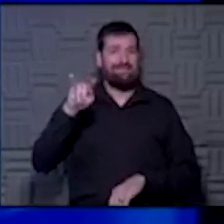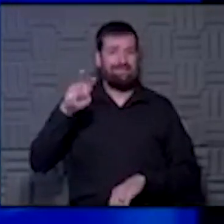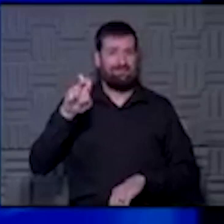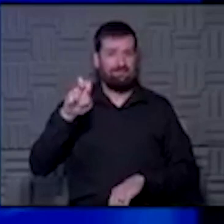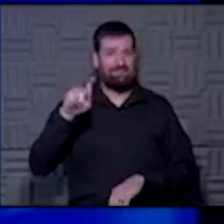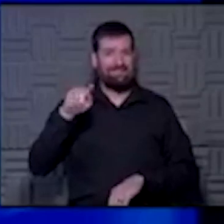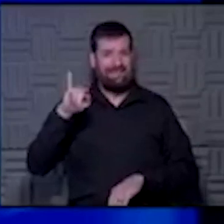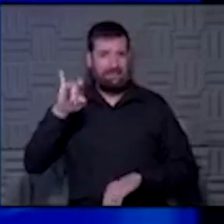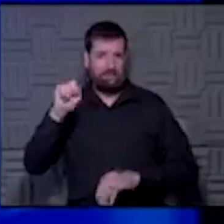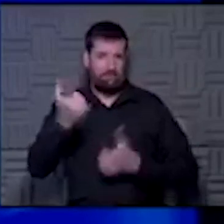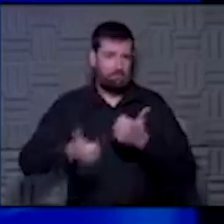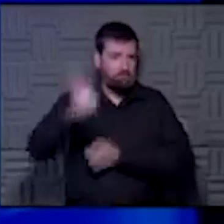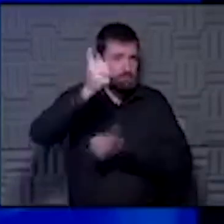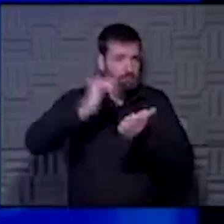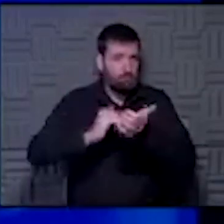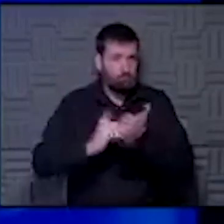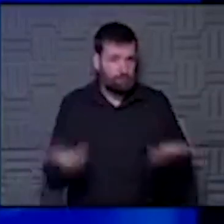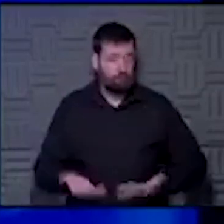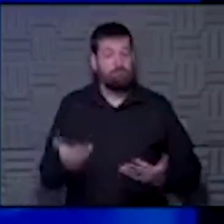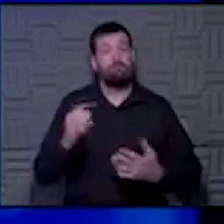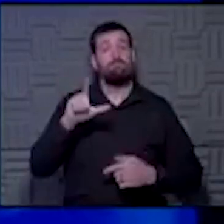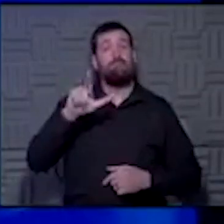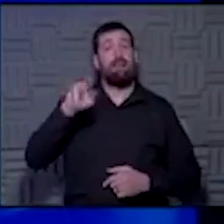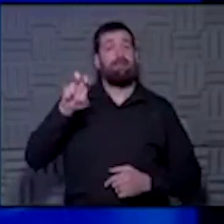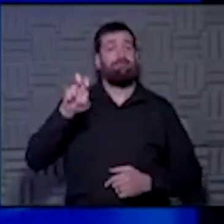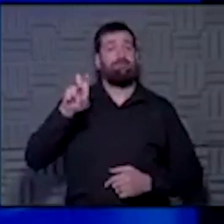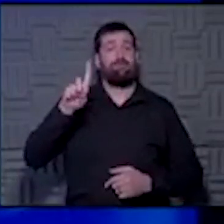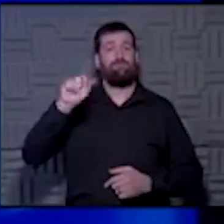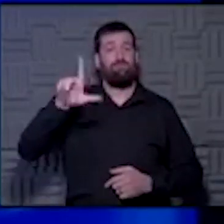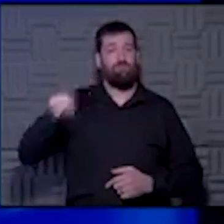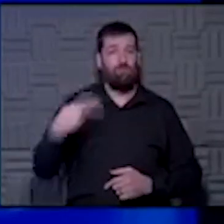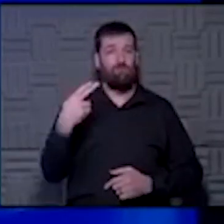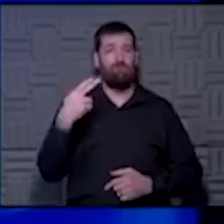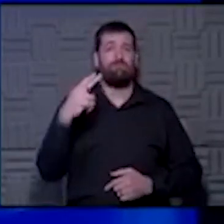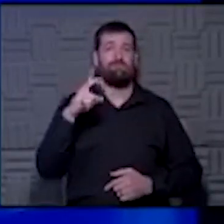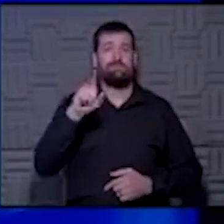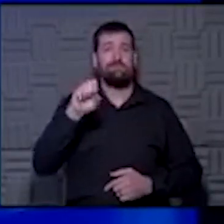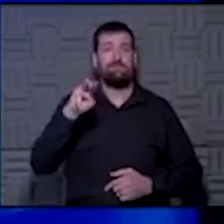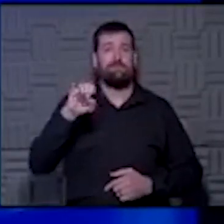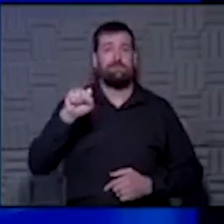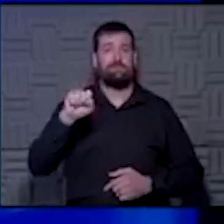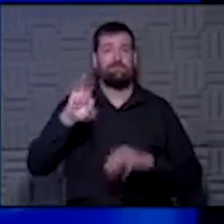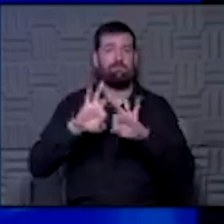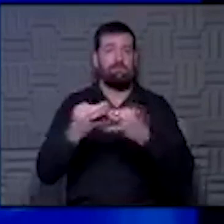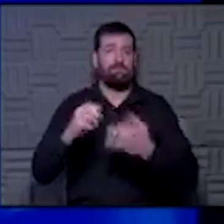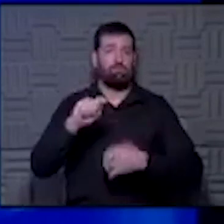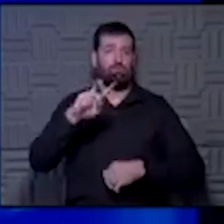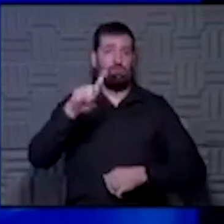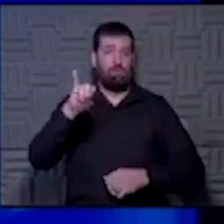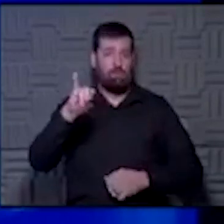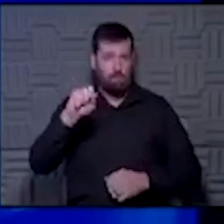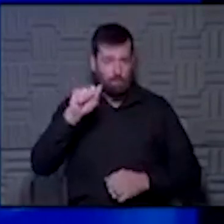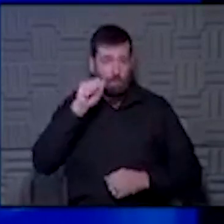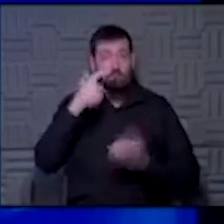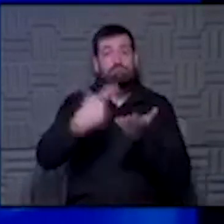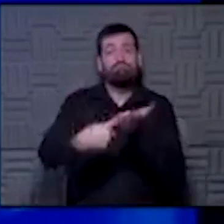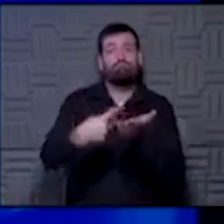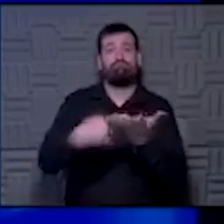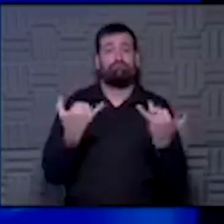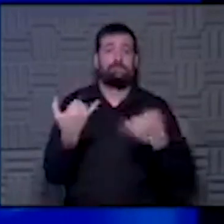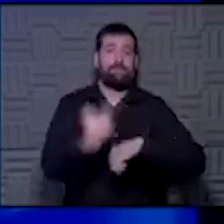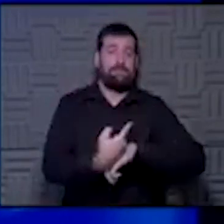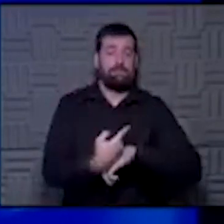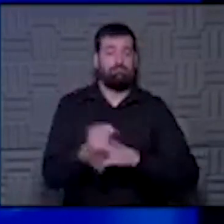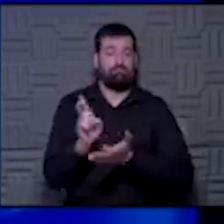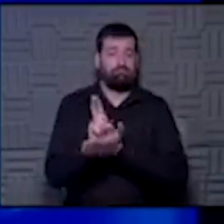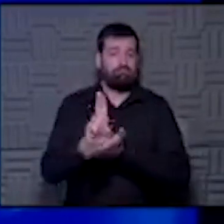Officer. We are coming to you live from the Dolph Simons Family Broadcast Studio. Today, we'll talk a bit about how the